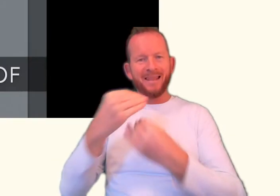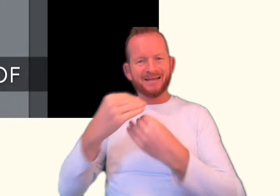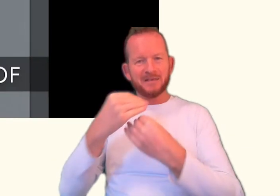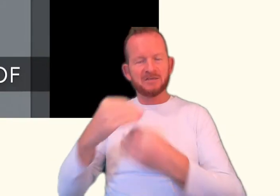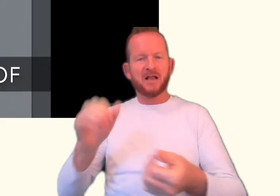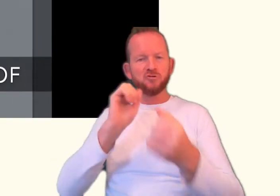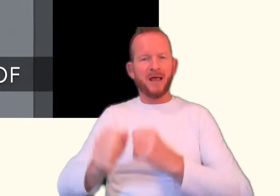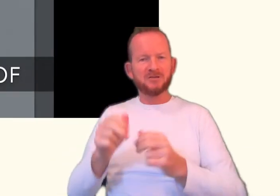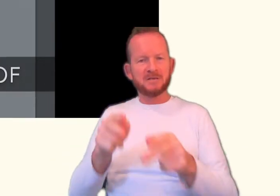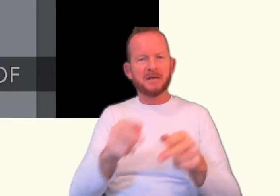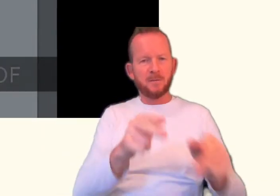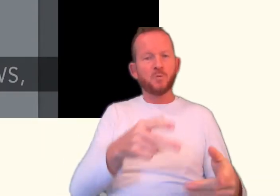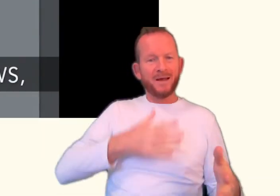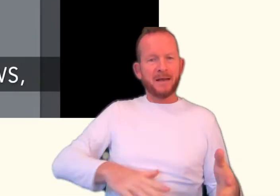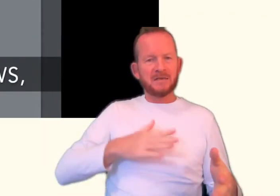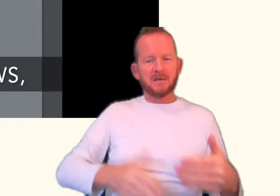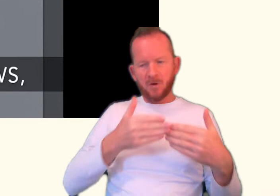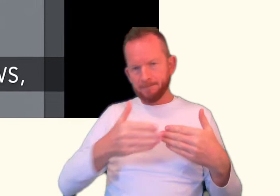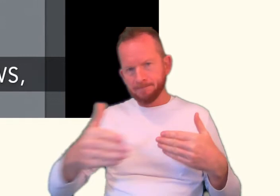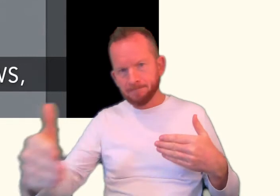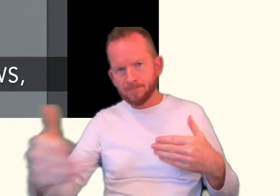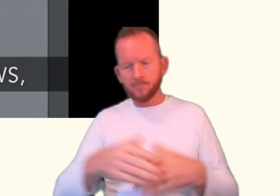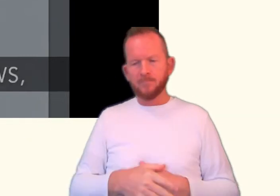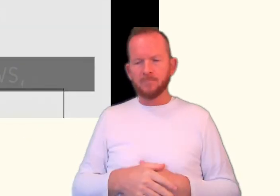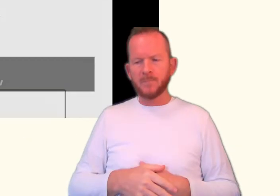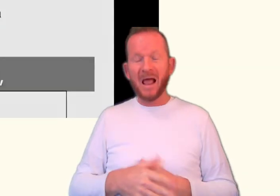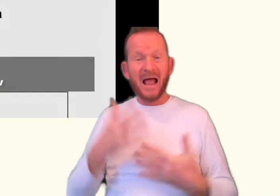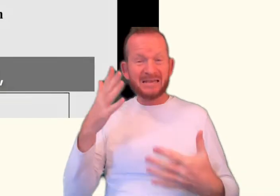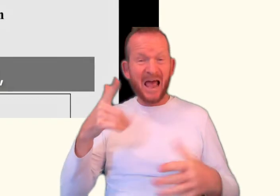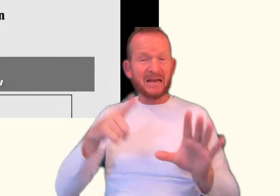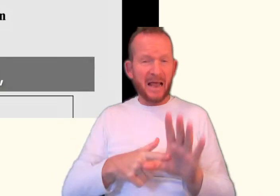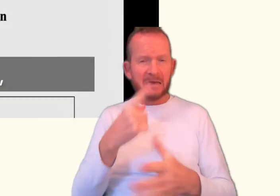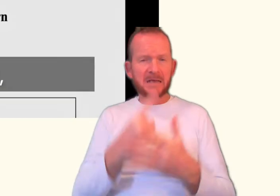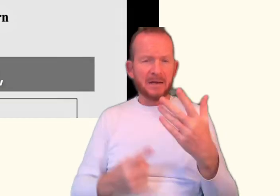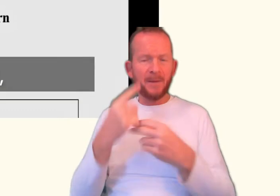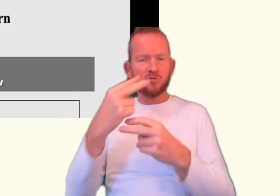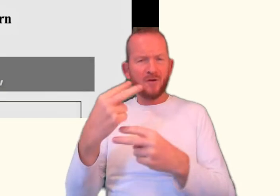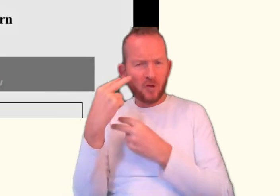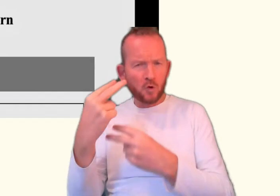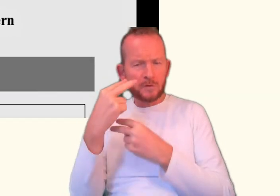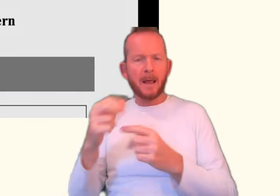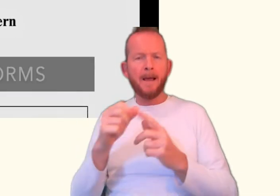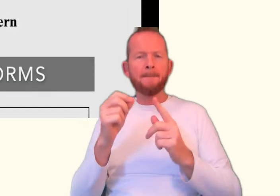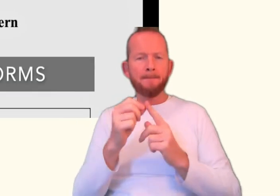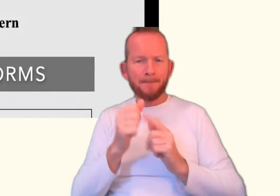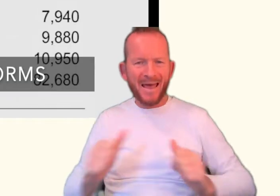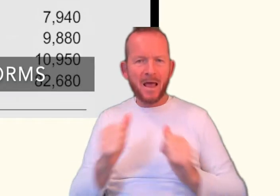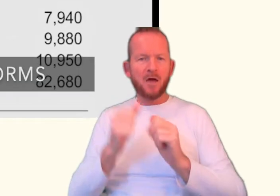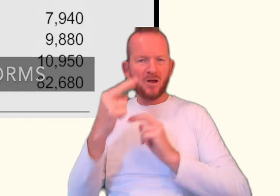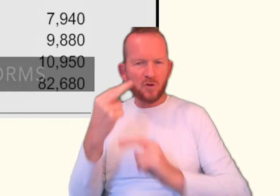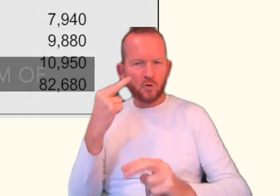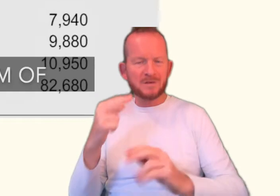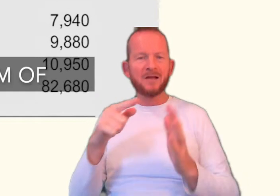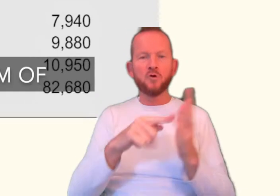There has been over 10 years of independent reviews, peer reviews, United Nations condemnation, coroners stating that